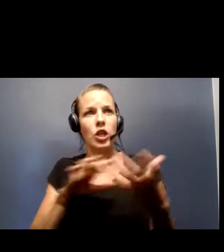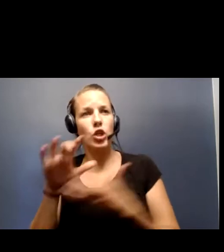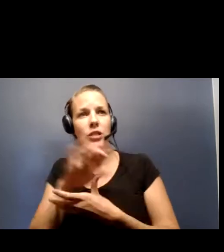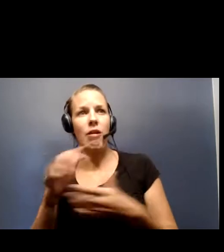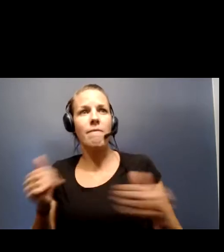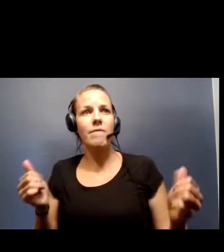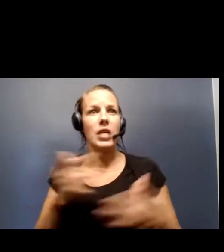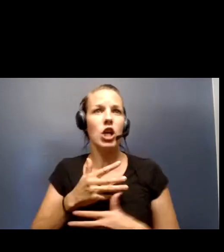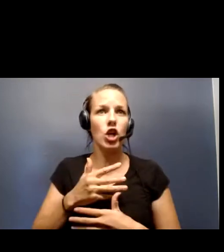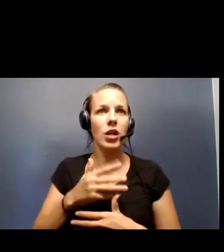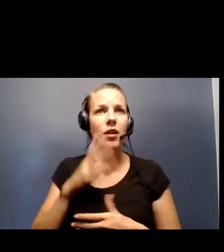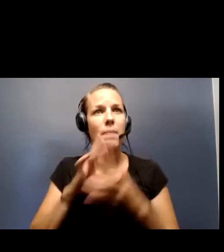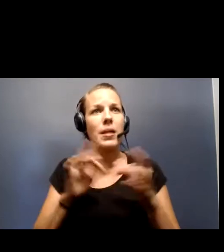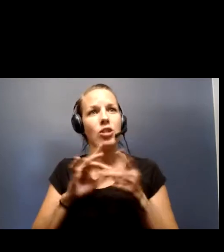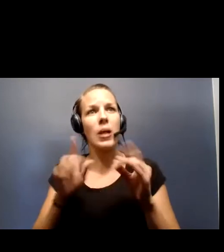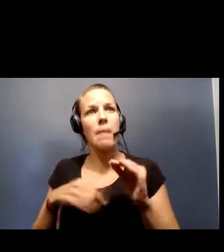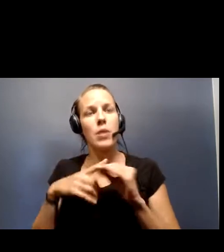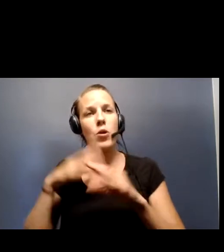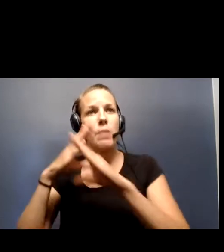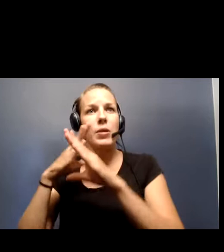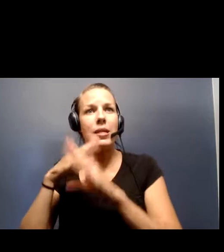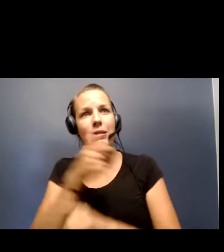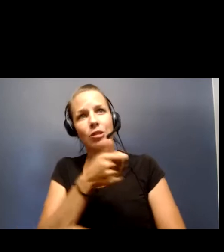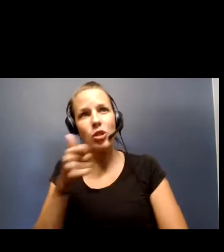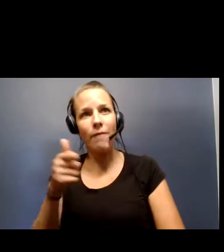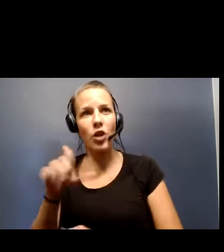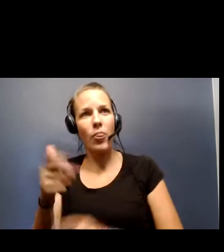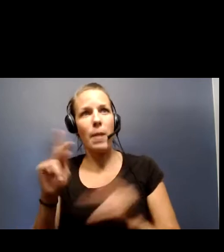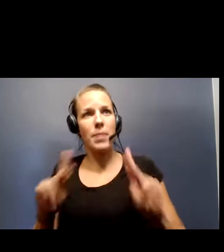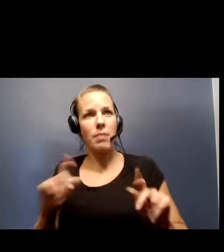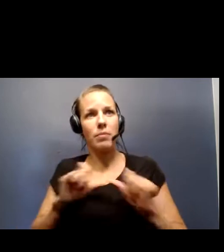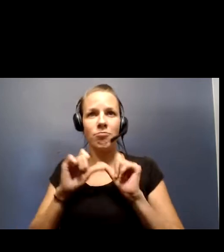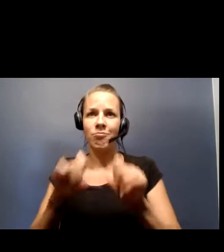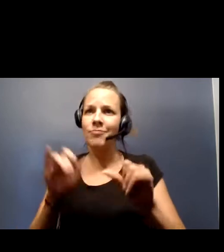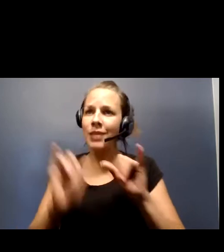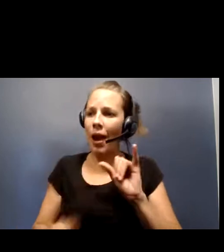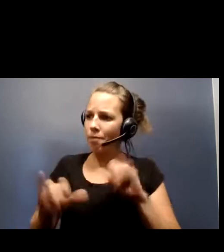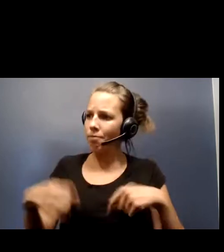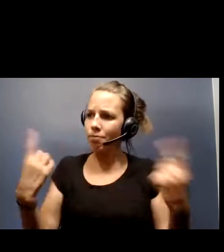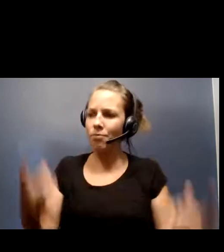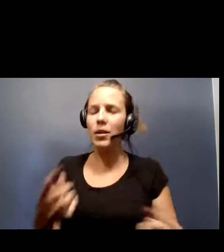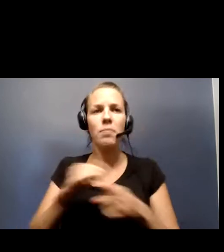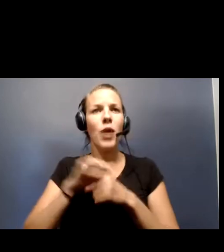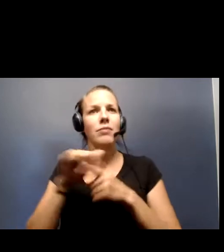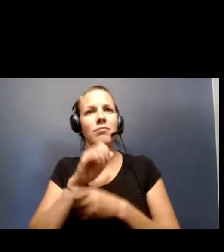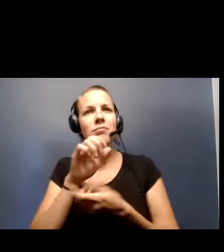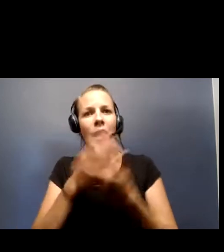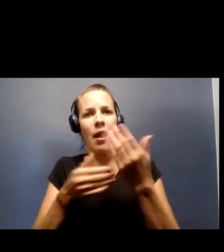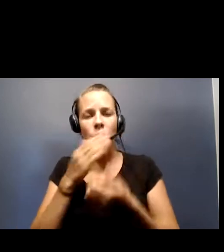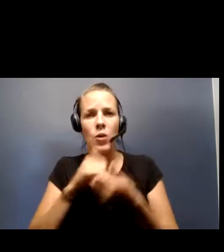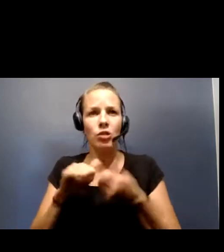fear. Our messages about protecting yourselves and others have remained the same. Practice good hand hygiene, stay home if you're